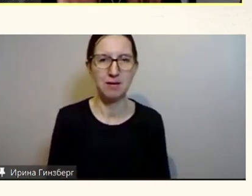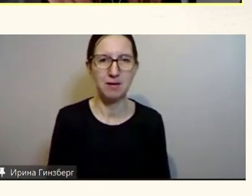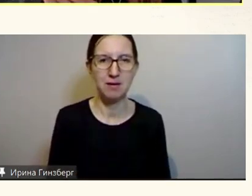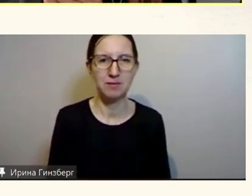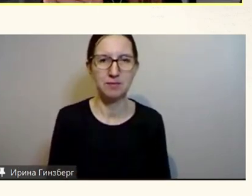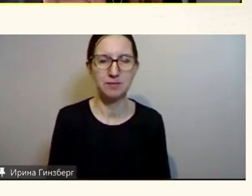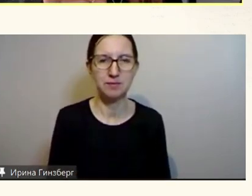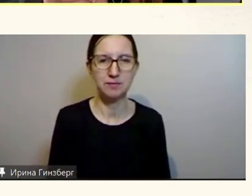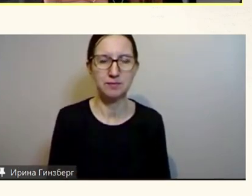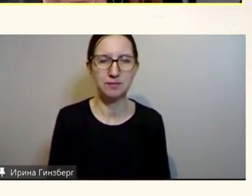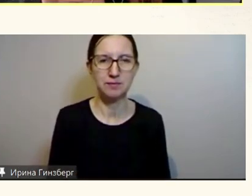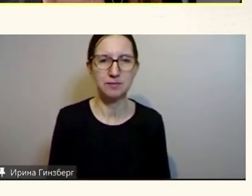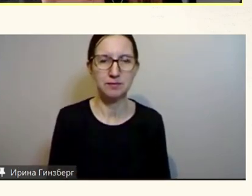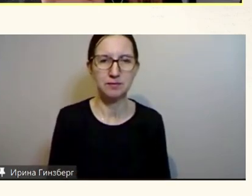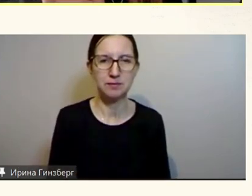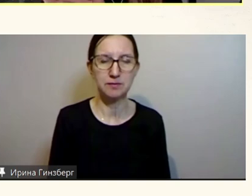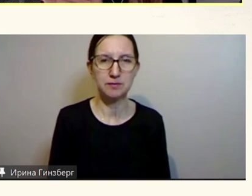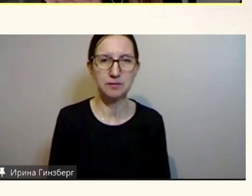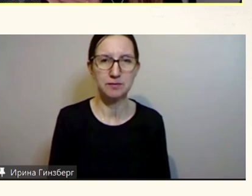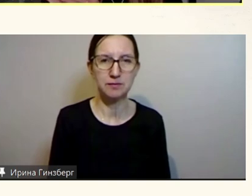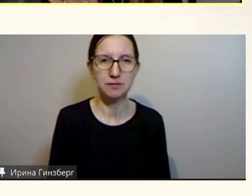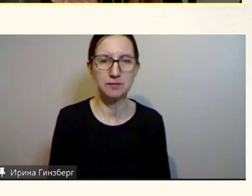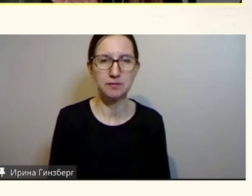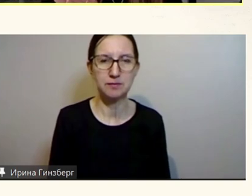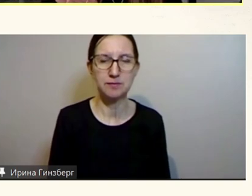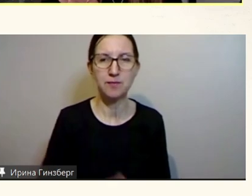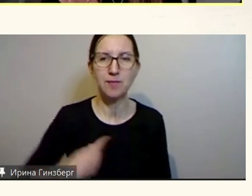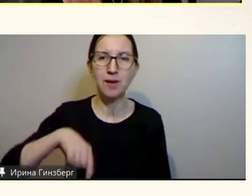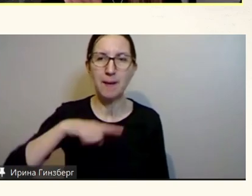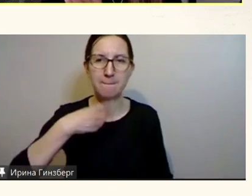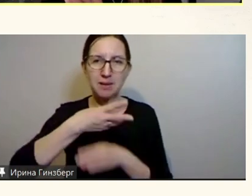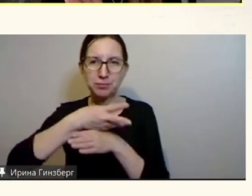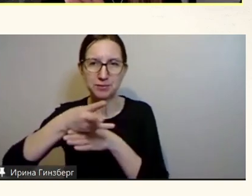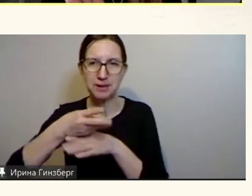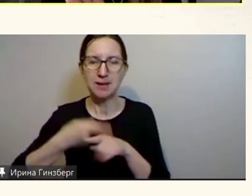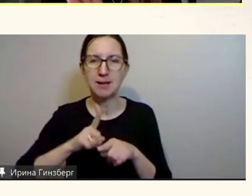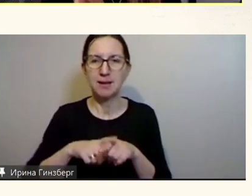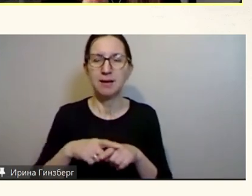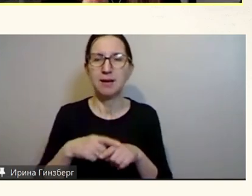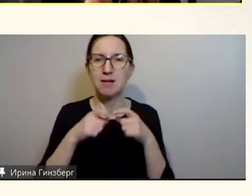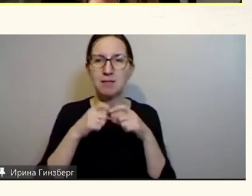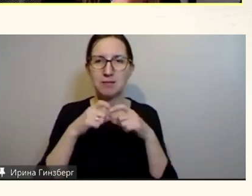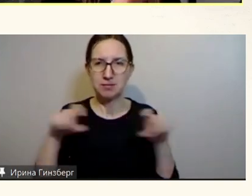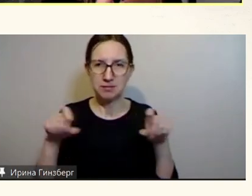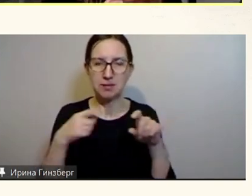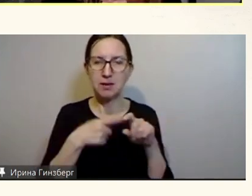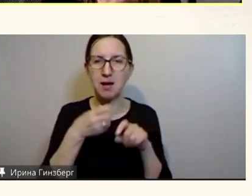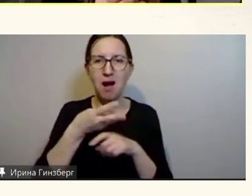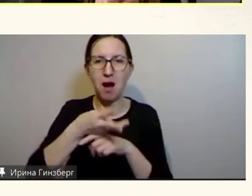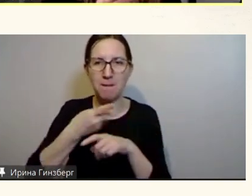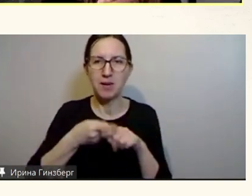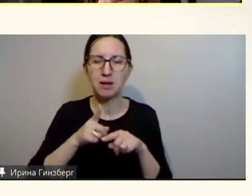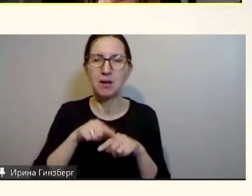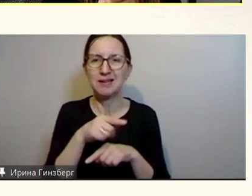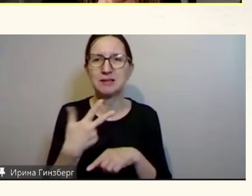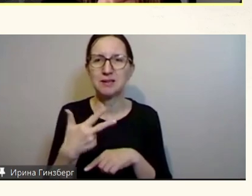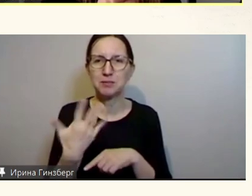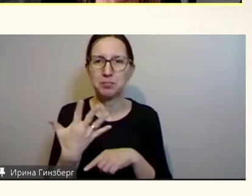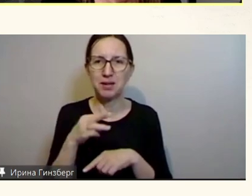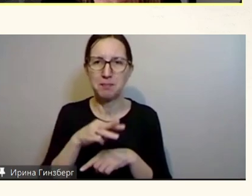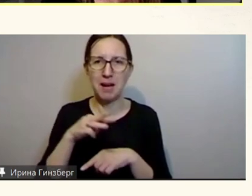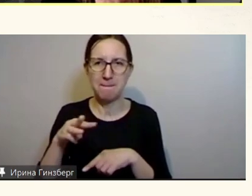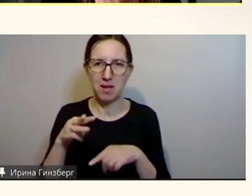with a 35 millimeter film camera that records, it was a very special one. There were only four of these in